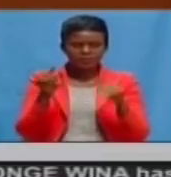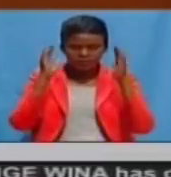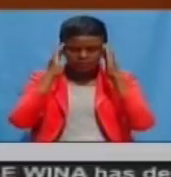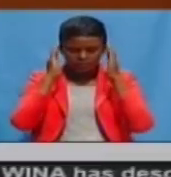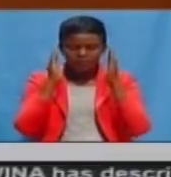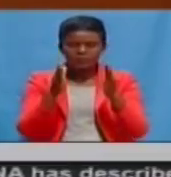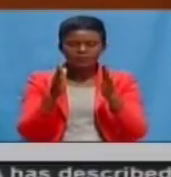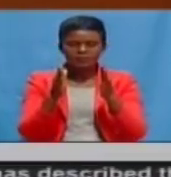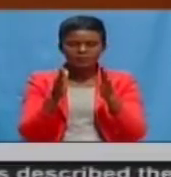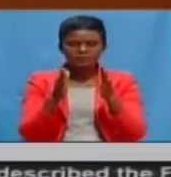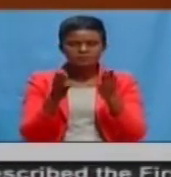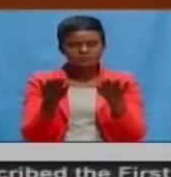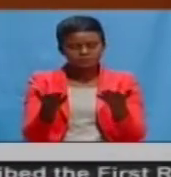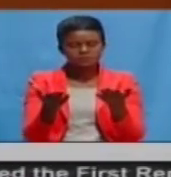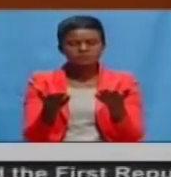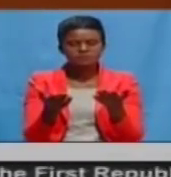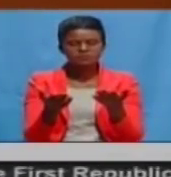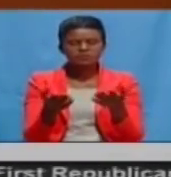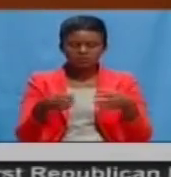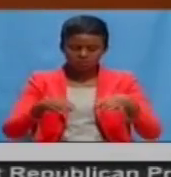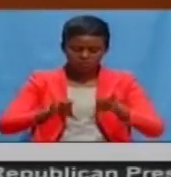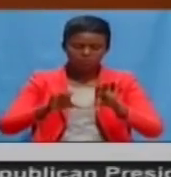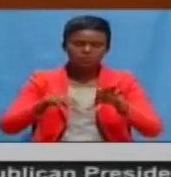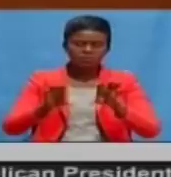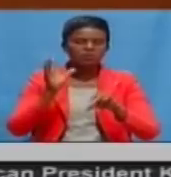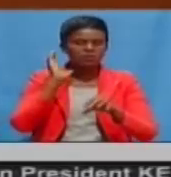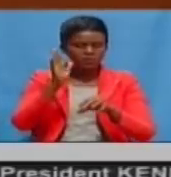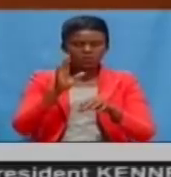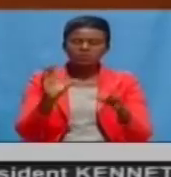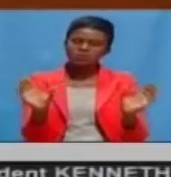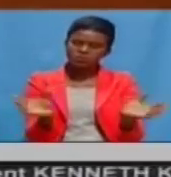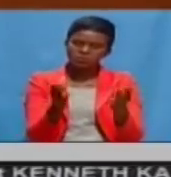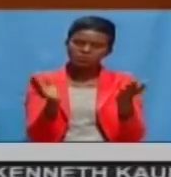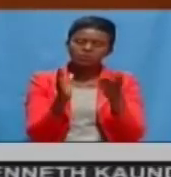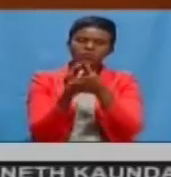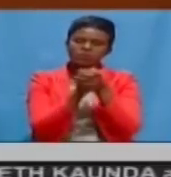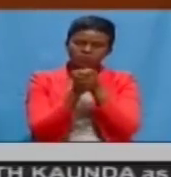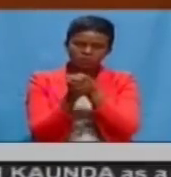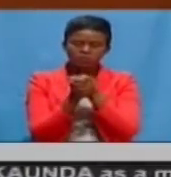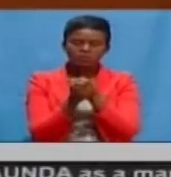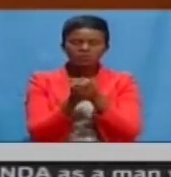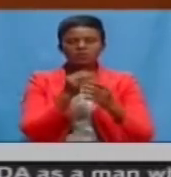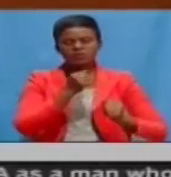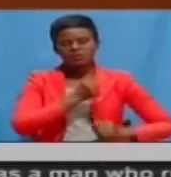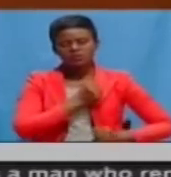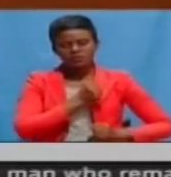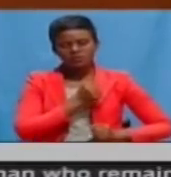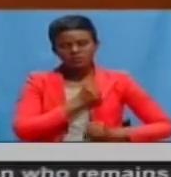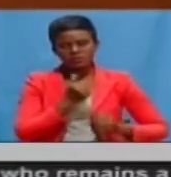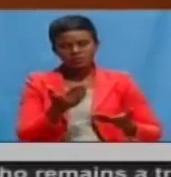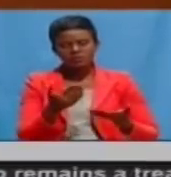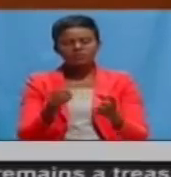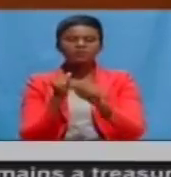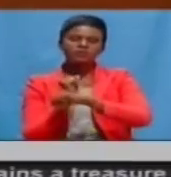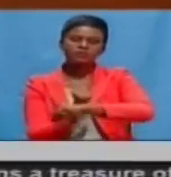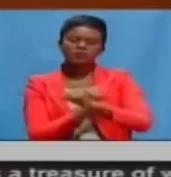commitment, this commission will continue to enhance cooperation between our defense and security